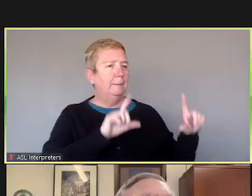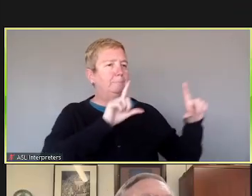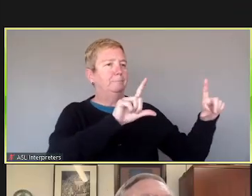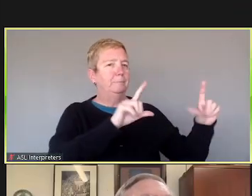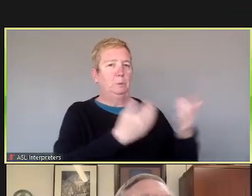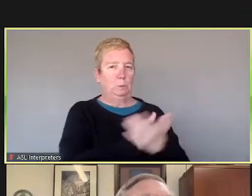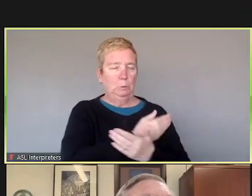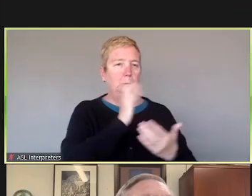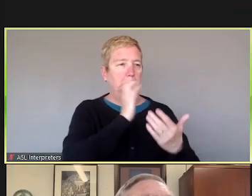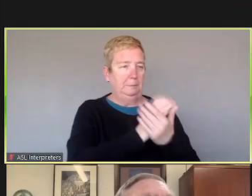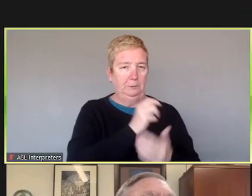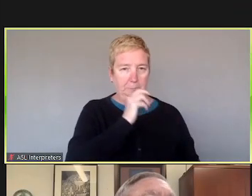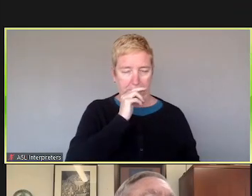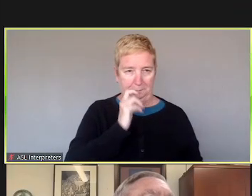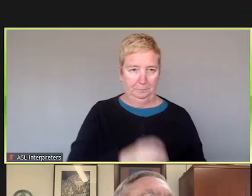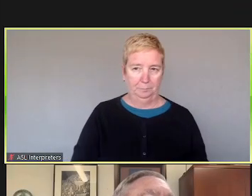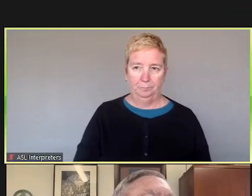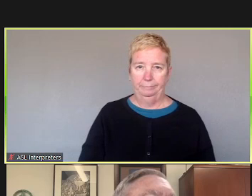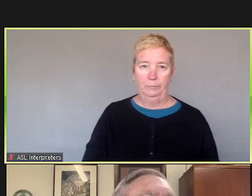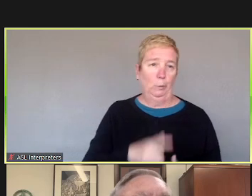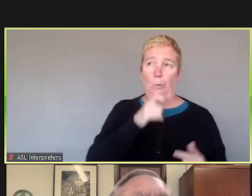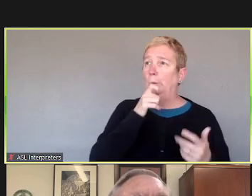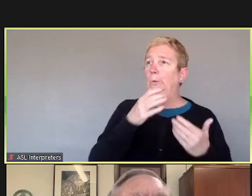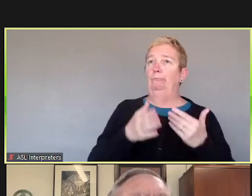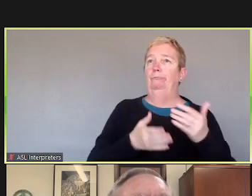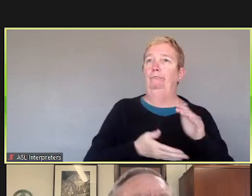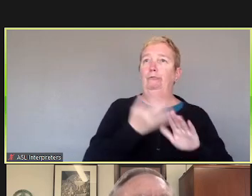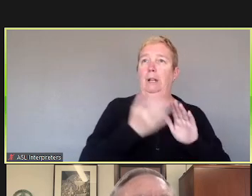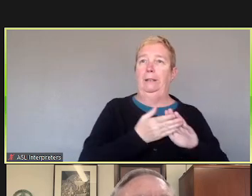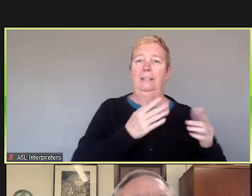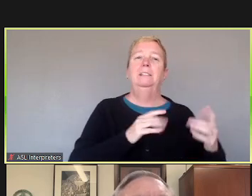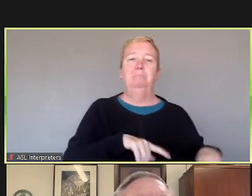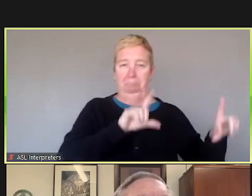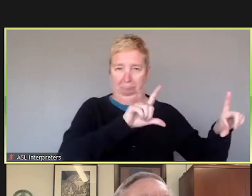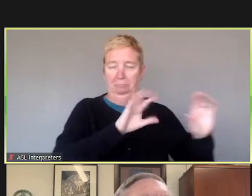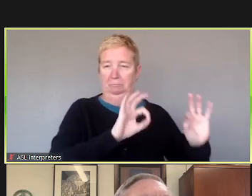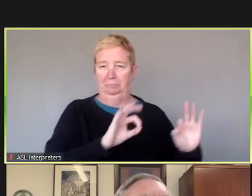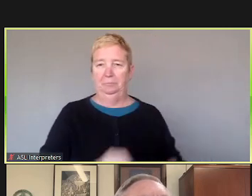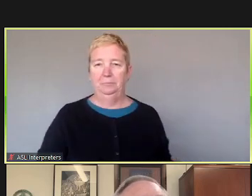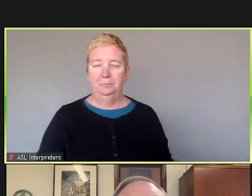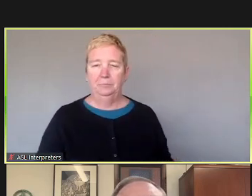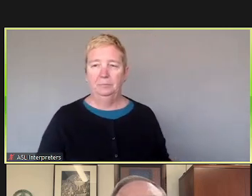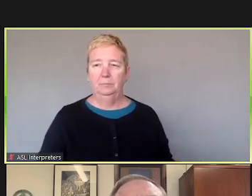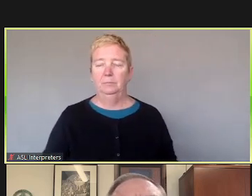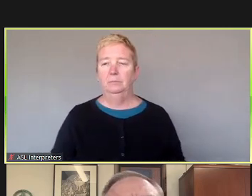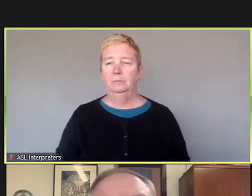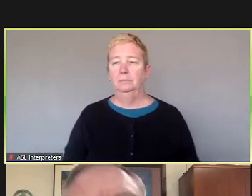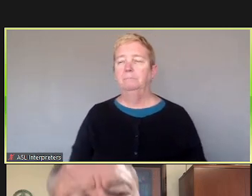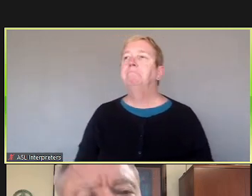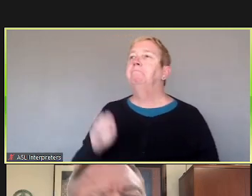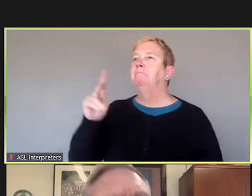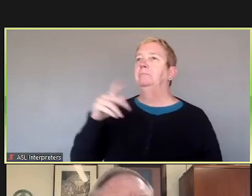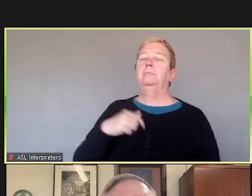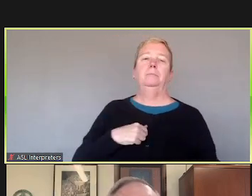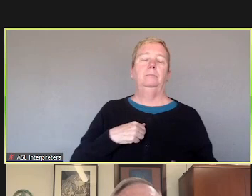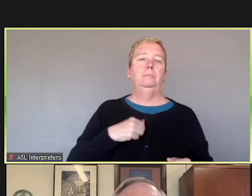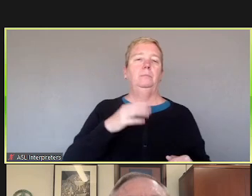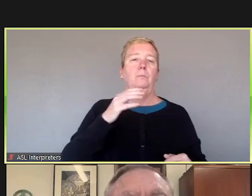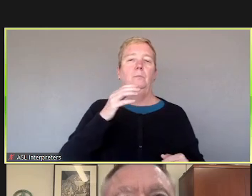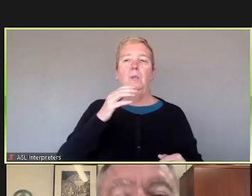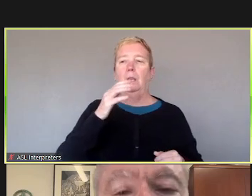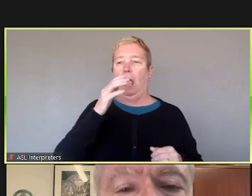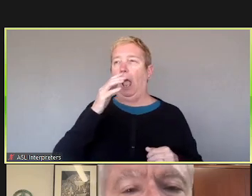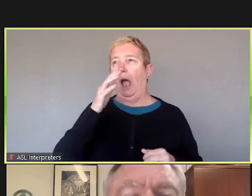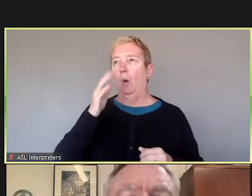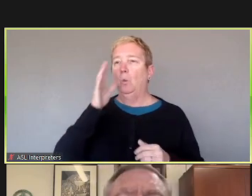And, or whoever's running the slides, let's advance the slide, one slide. I'm gonna take the message about the